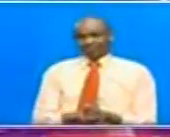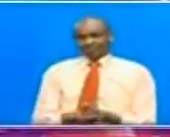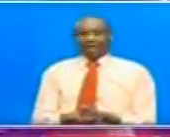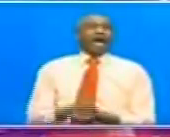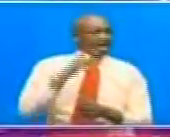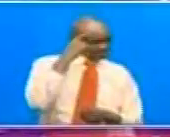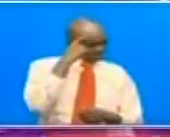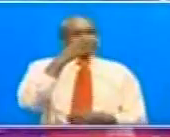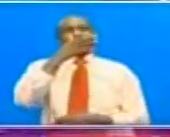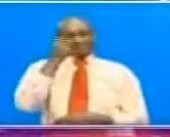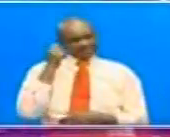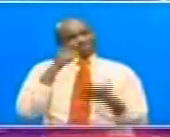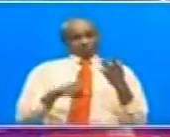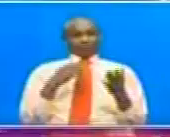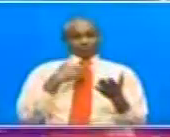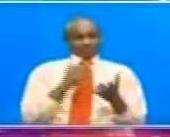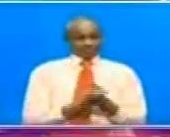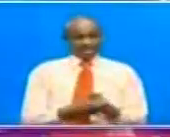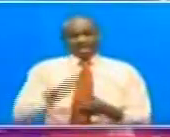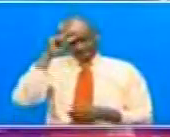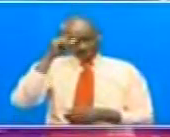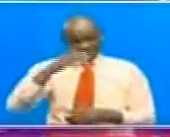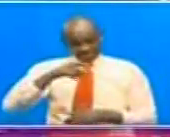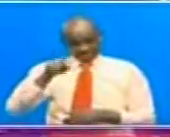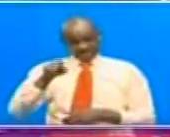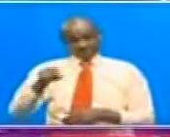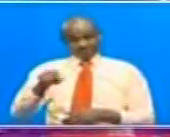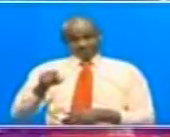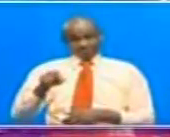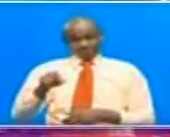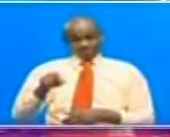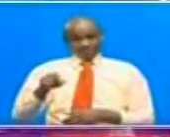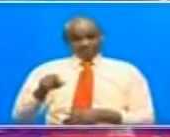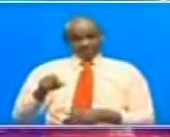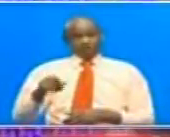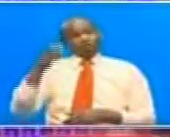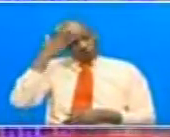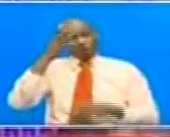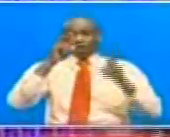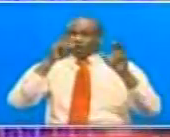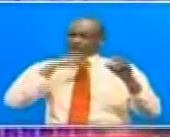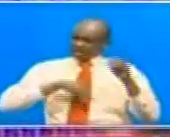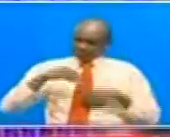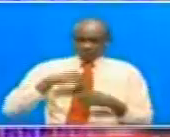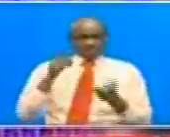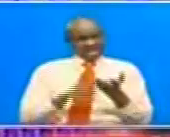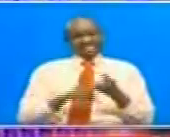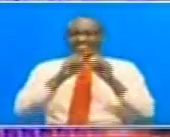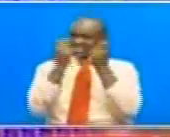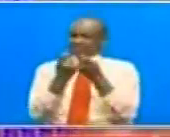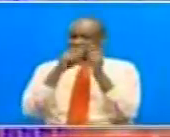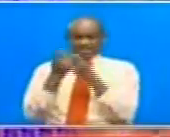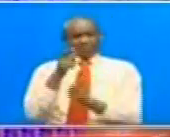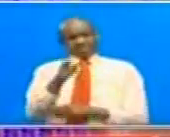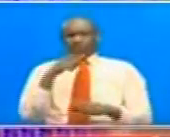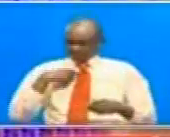I think the best thing for me, for this government, is that for the government to be clean, because you know the issue of corruption and the issue of tribalism